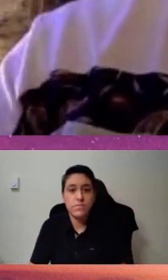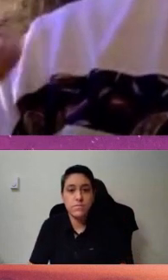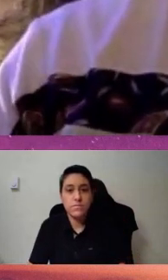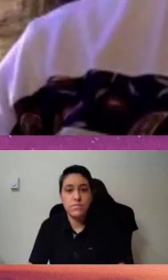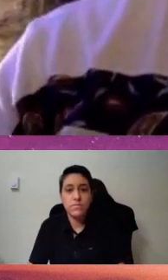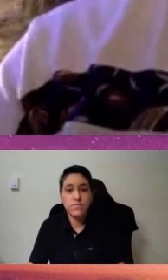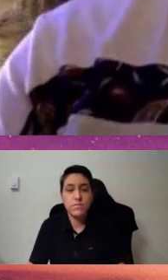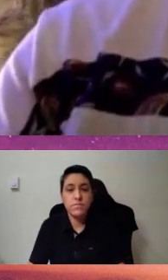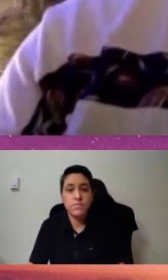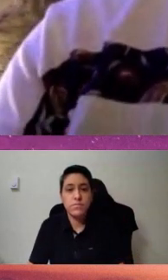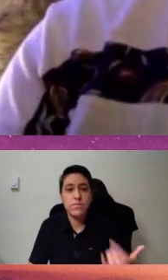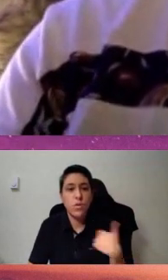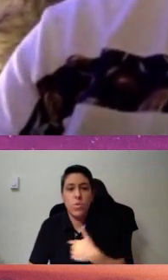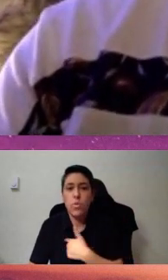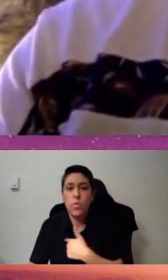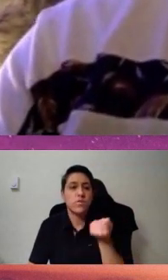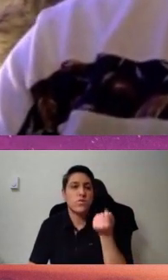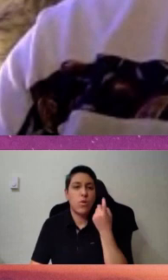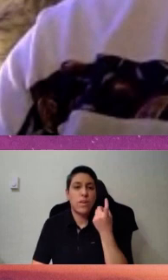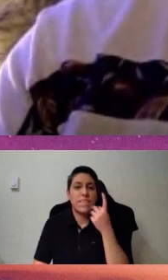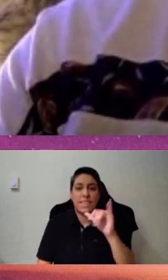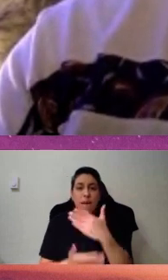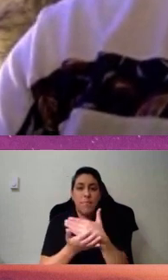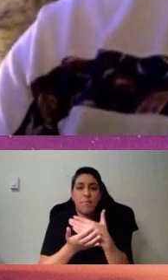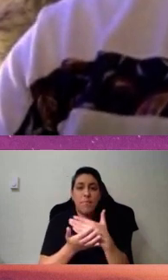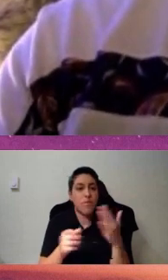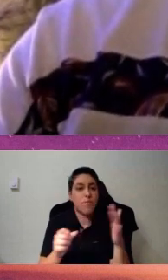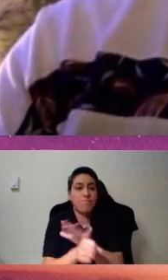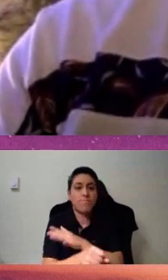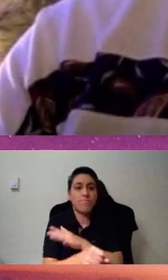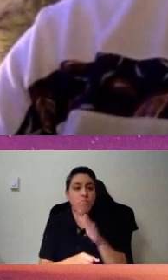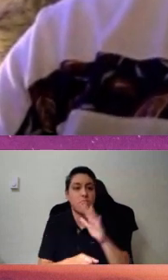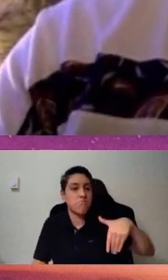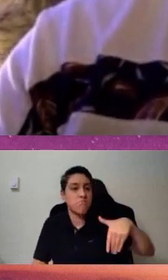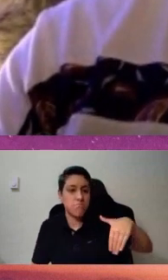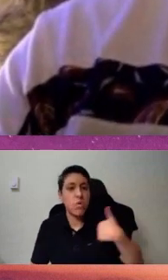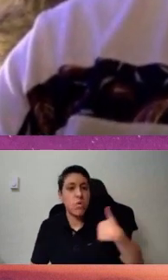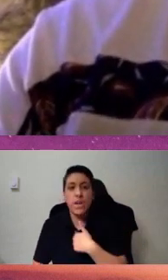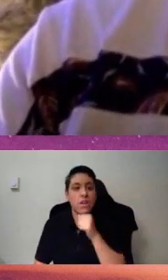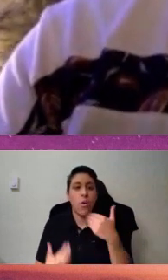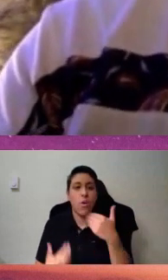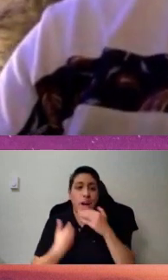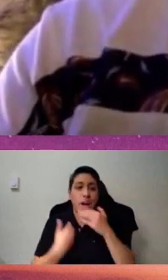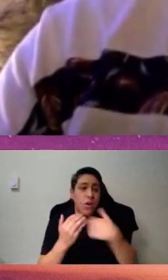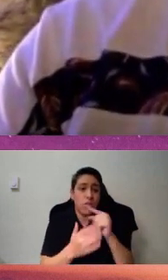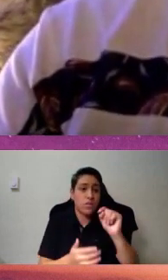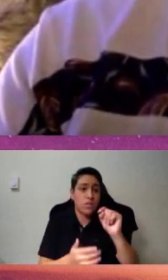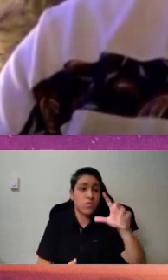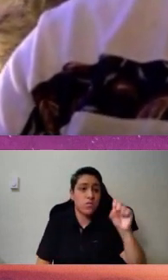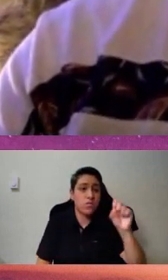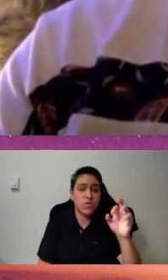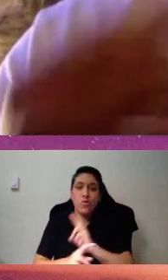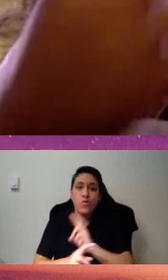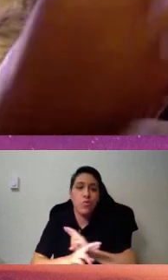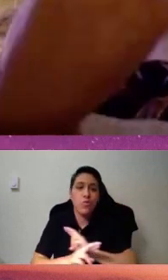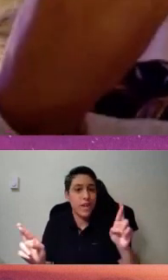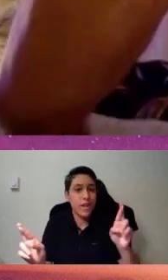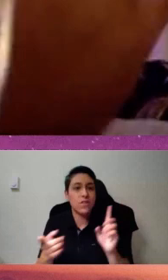don't understand it fully yet. That we don't have all the tools to, you know, fully unpack it yet. And it's with